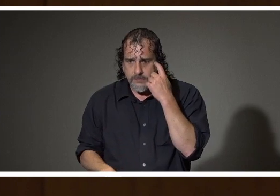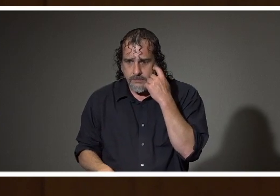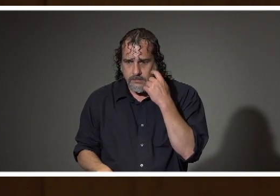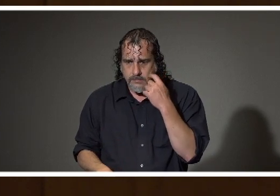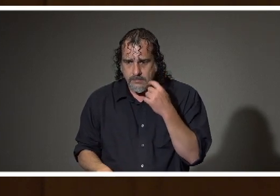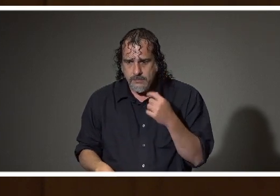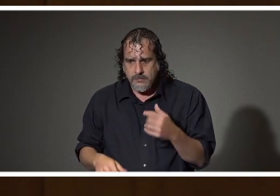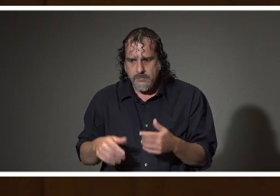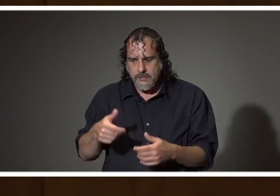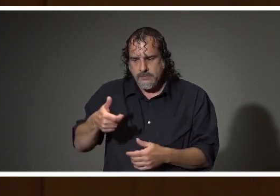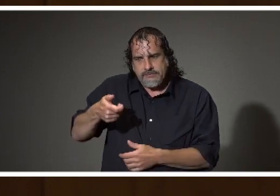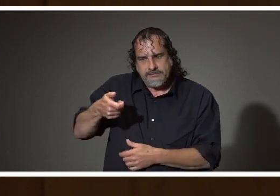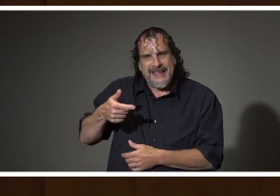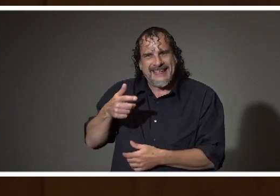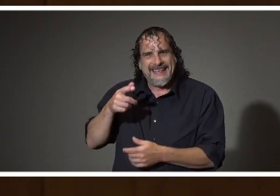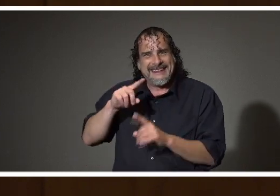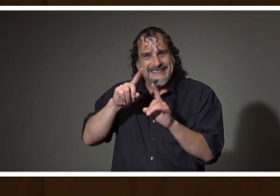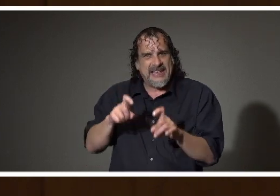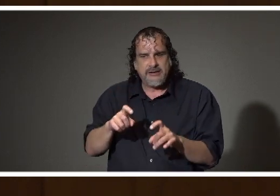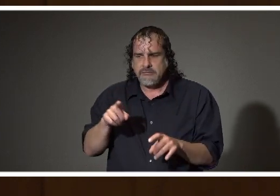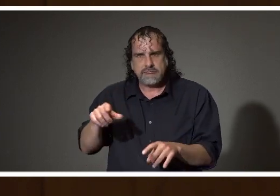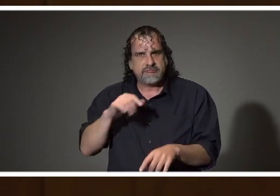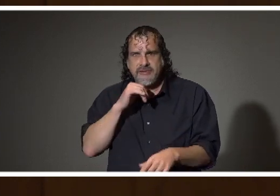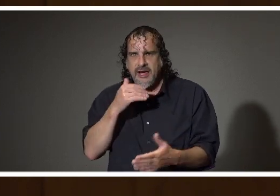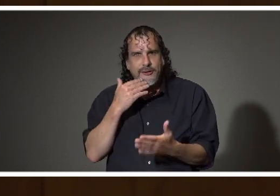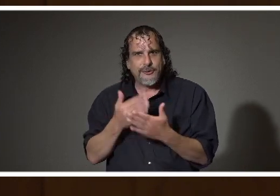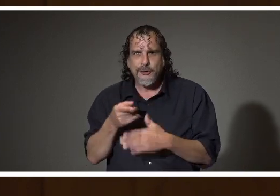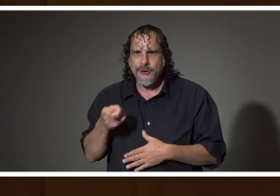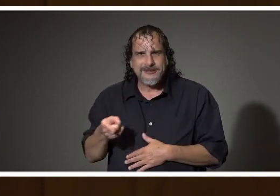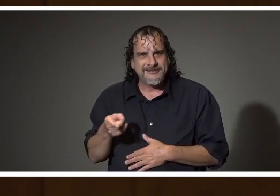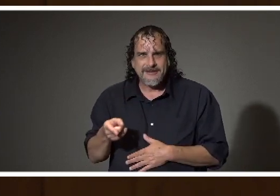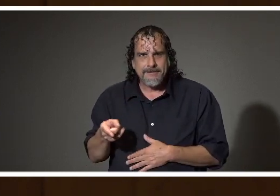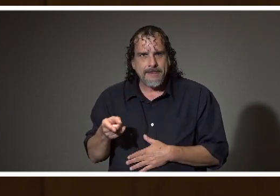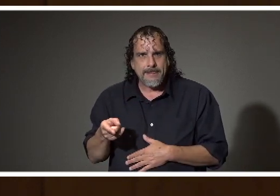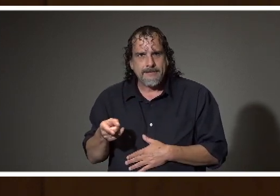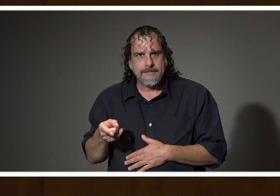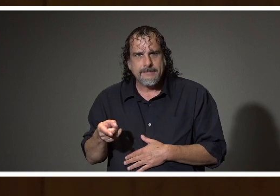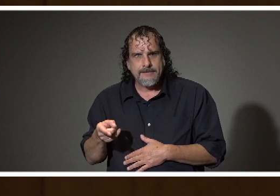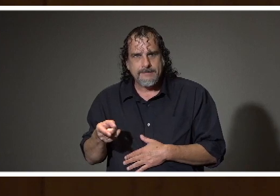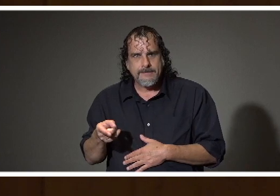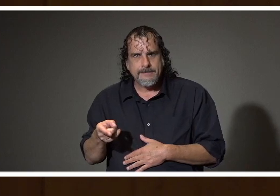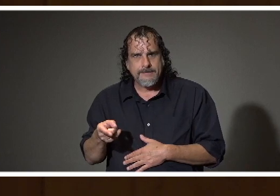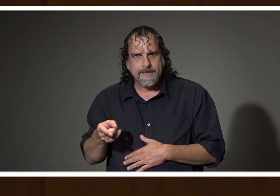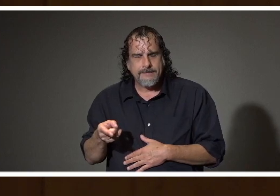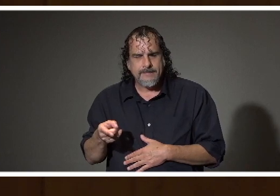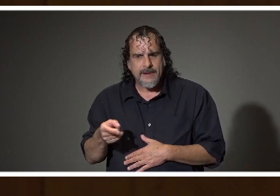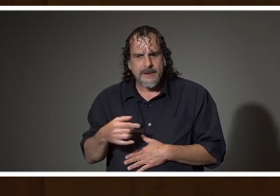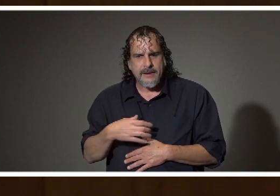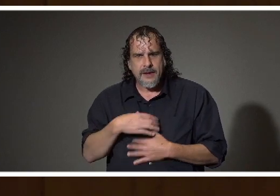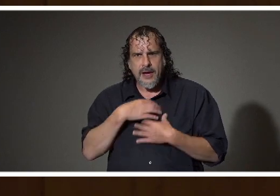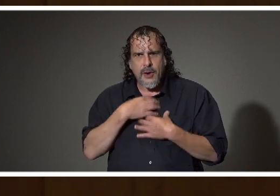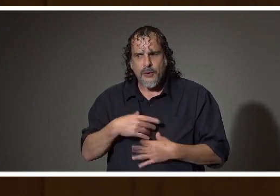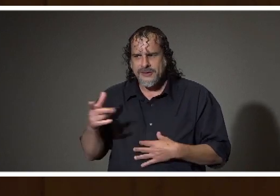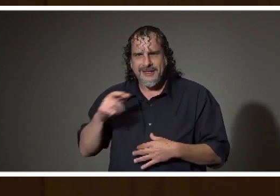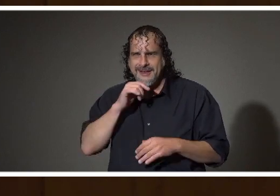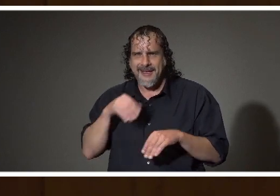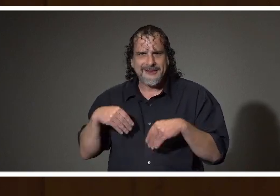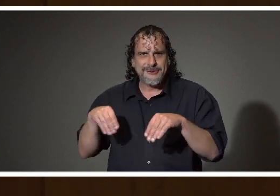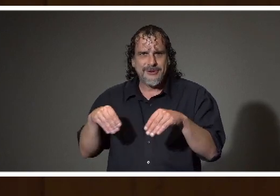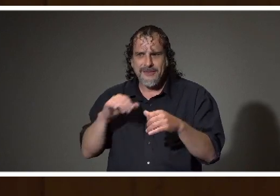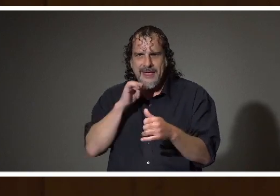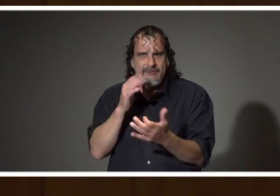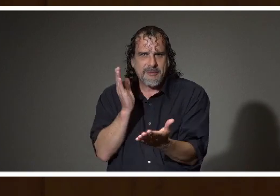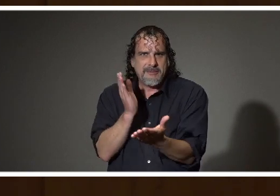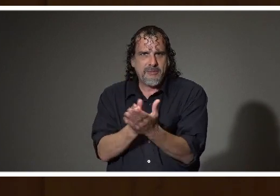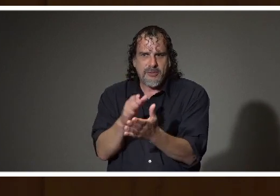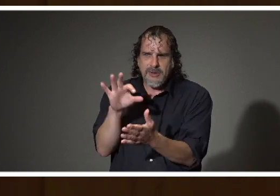handheld tests. They're entirely unreliable, and certainly it's been. I really wish they hadn't been sold if they hadn't been validated by